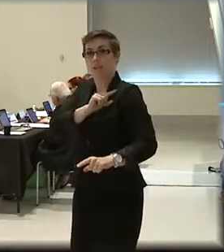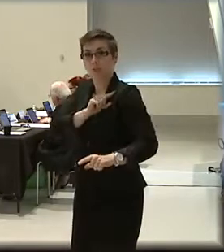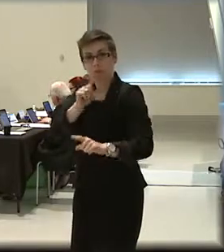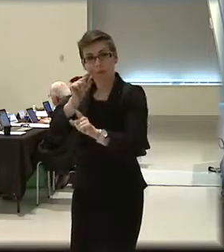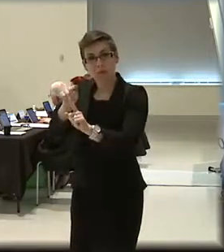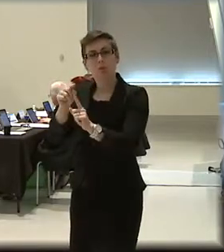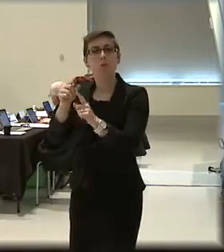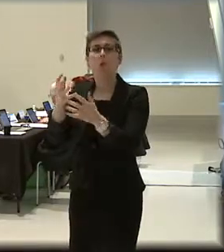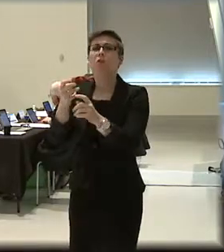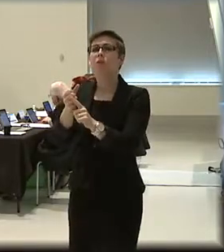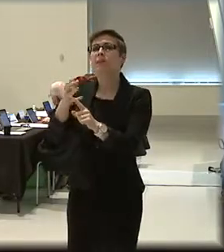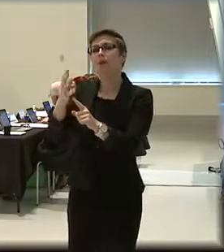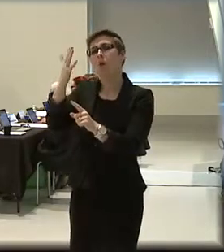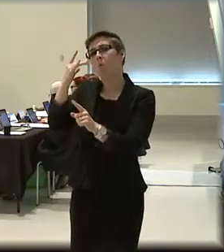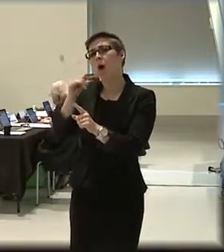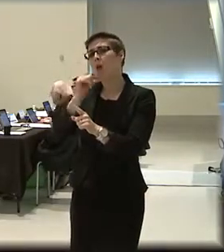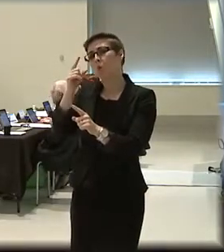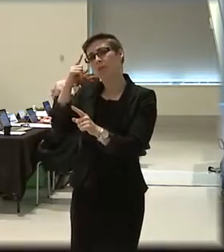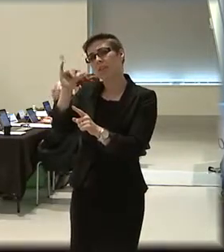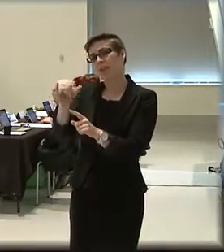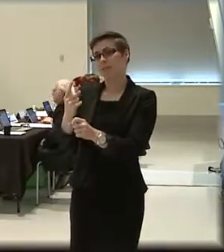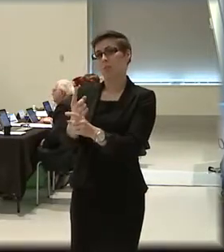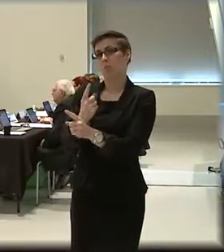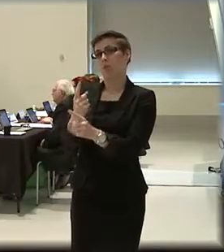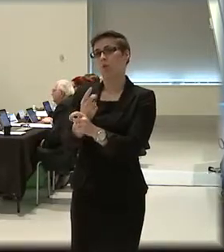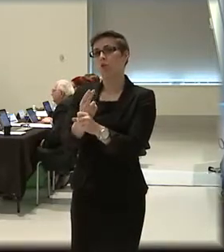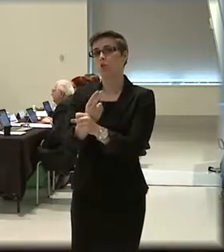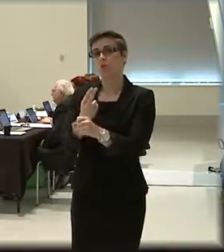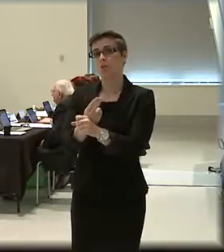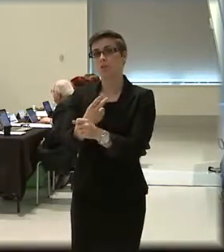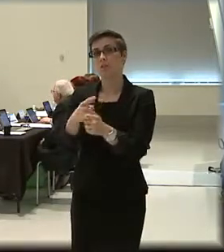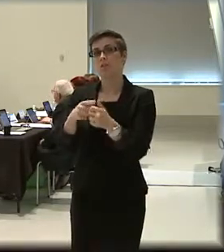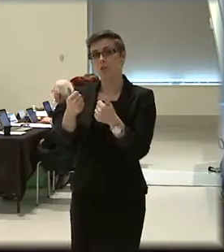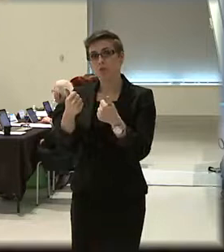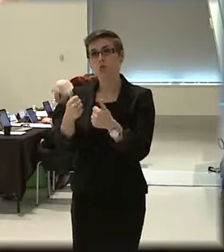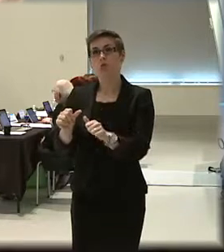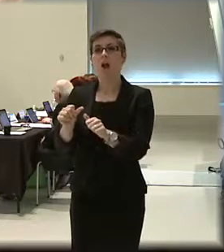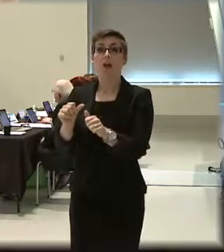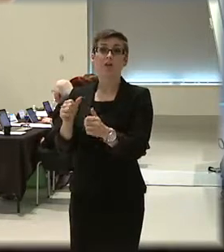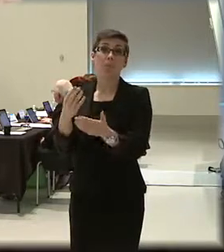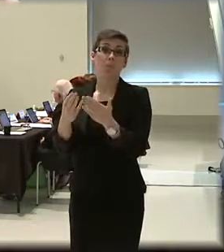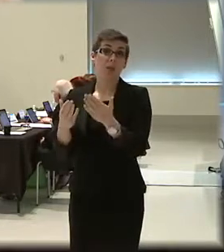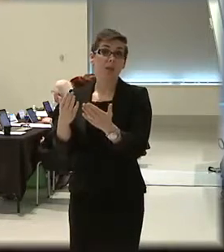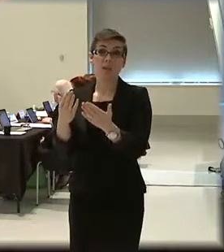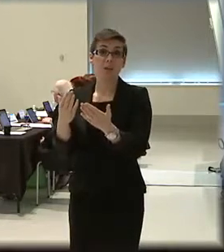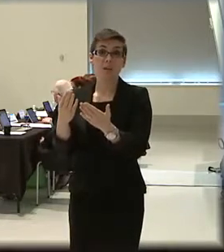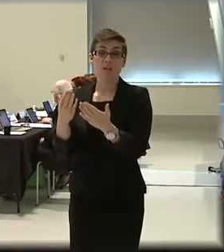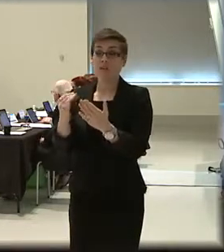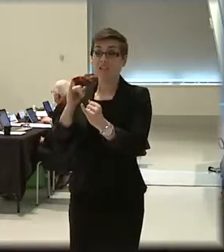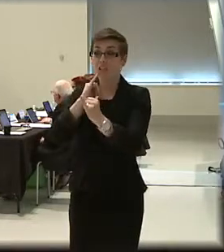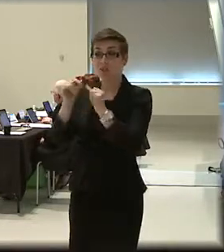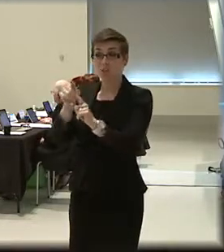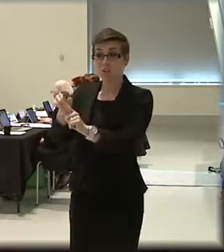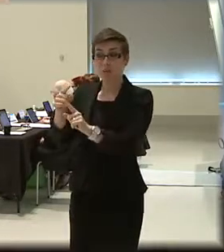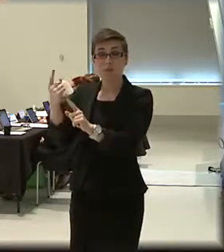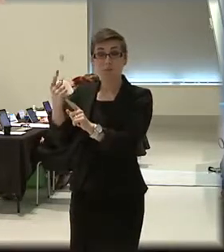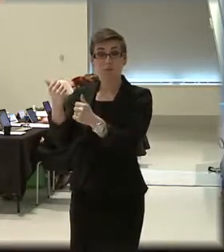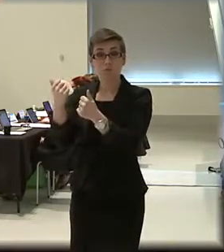you don't think that would be a proper use to try and bring an individual who may be abusing someone to justice if we